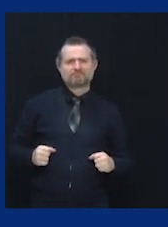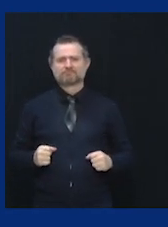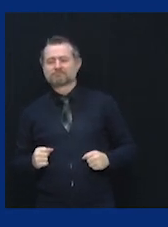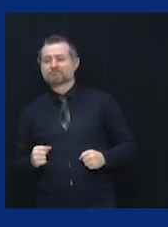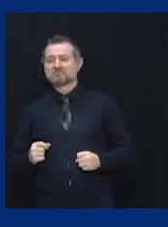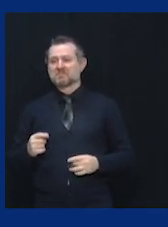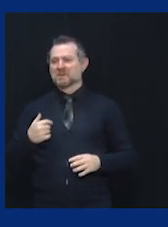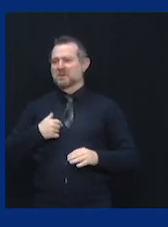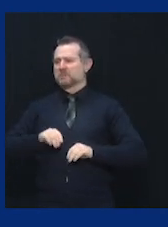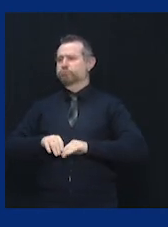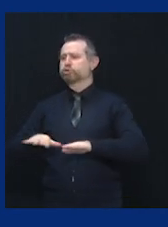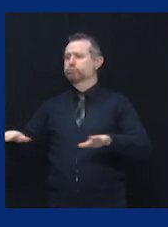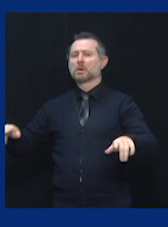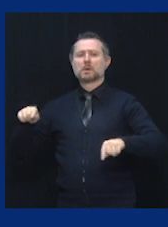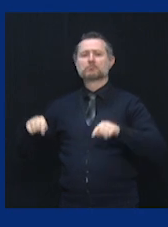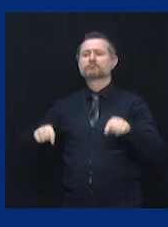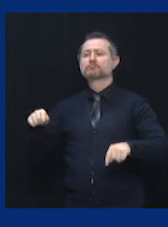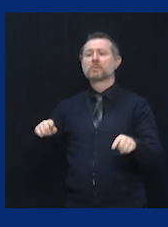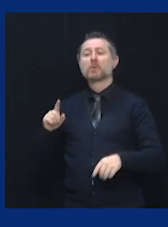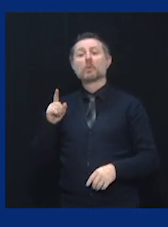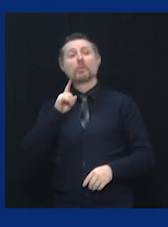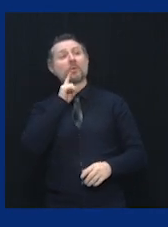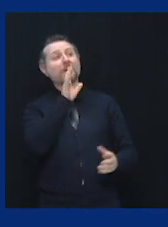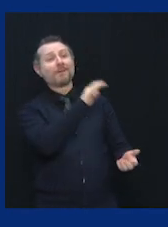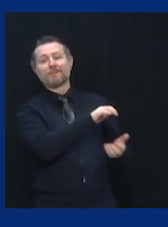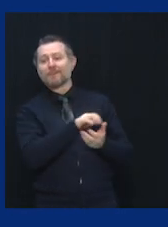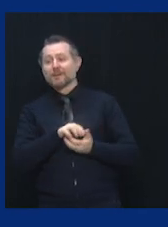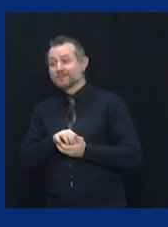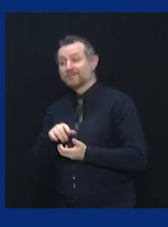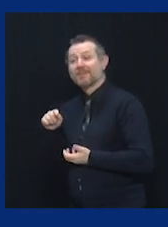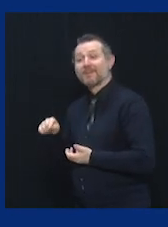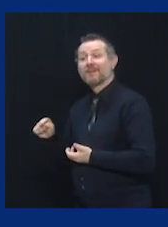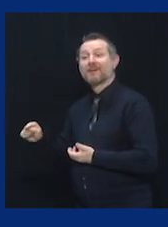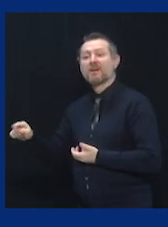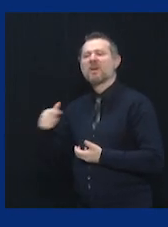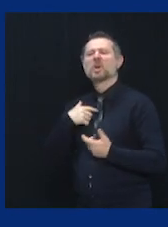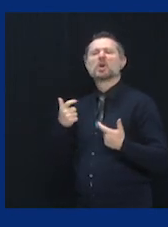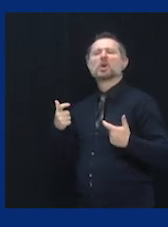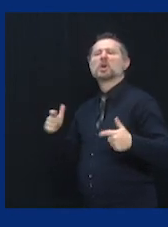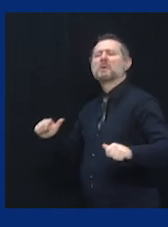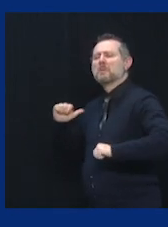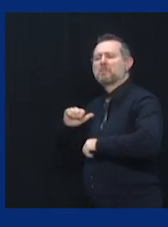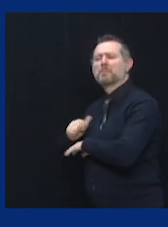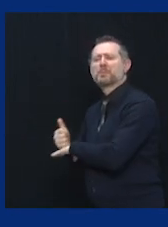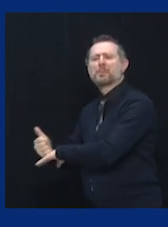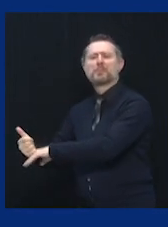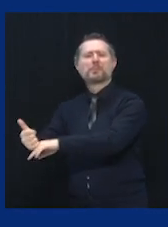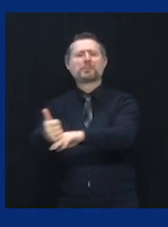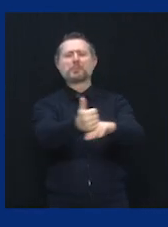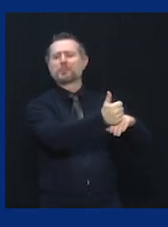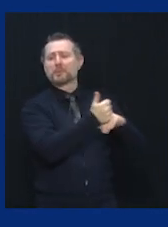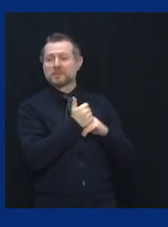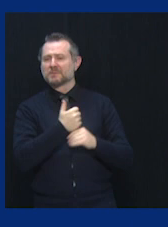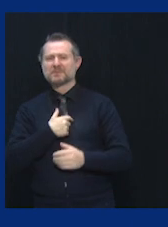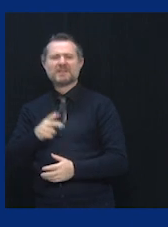distribution of the vaccine in a much larger quantity. We have 3,000